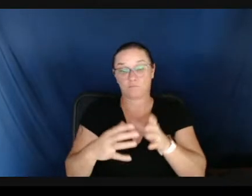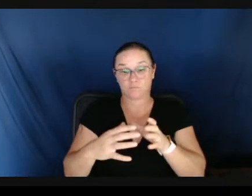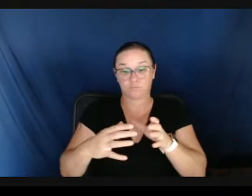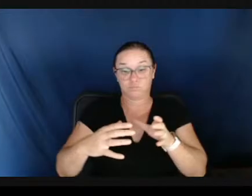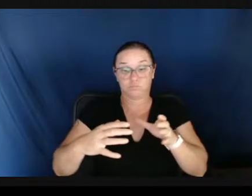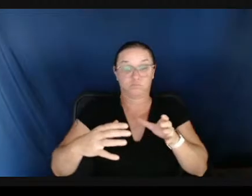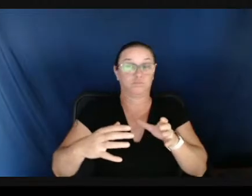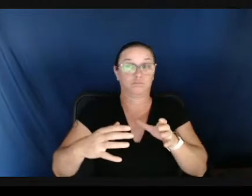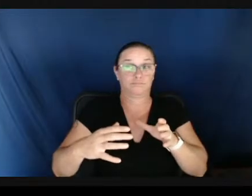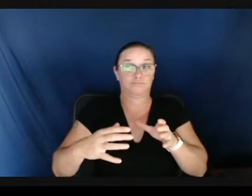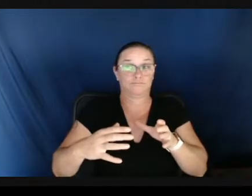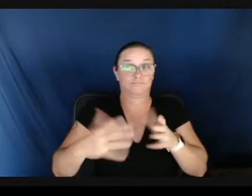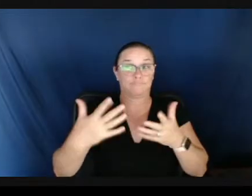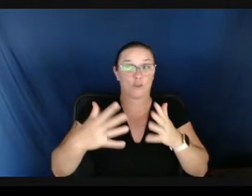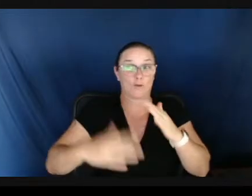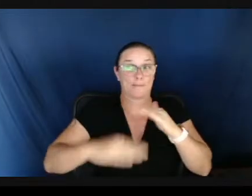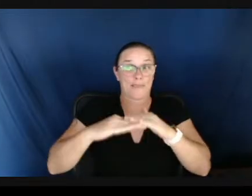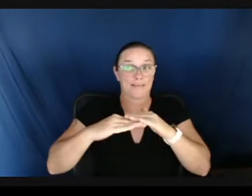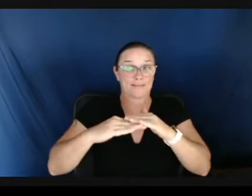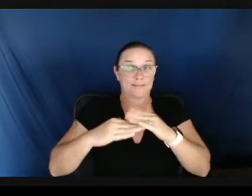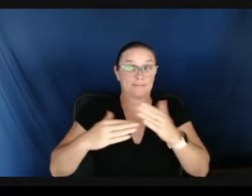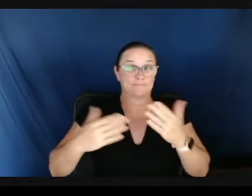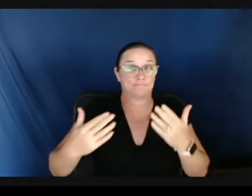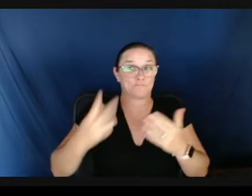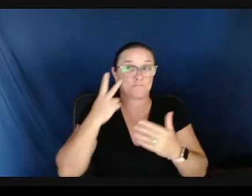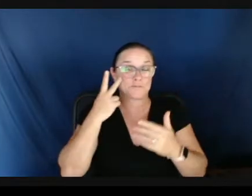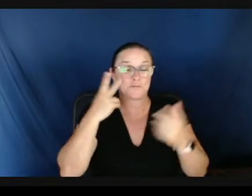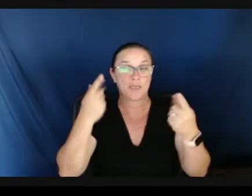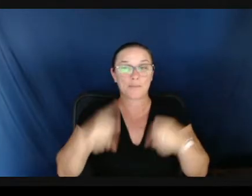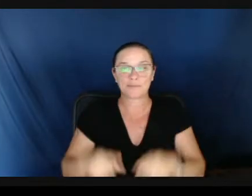extension-wise. So we'll see exactly what happens there.